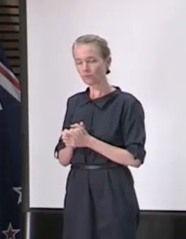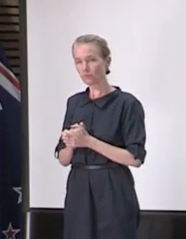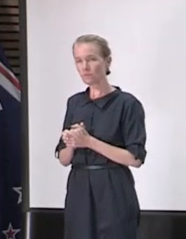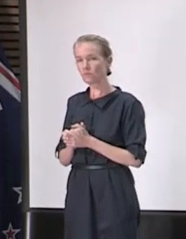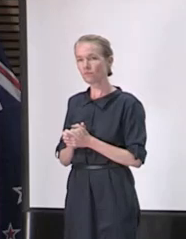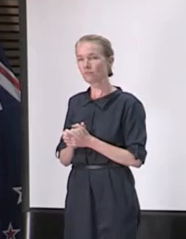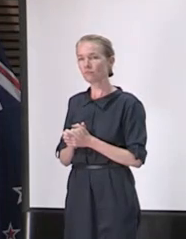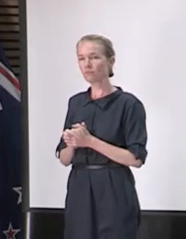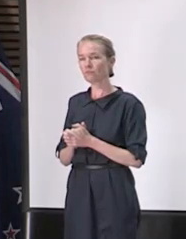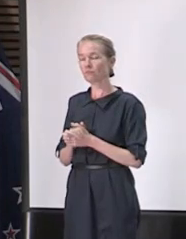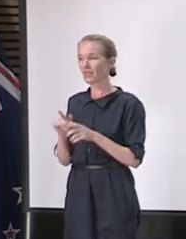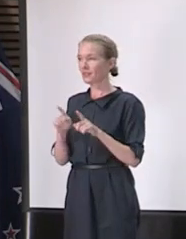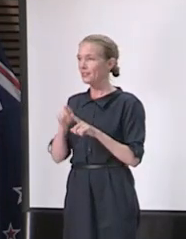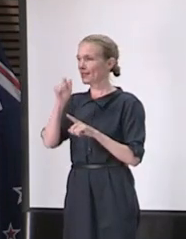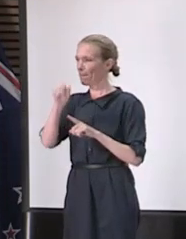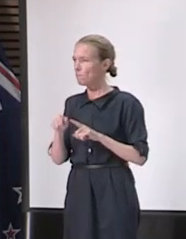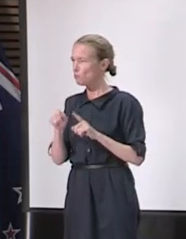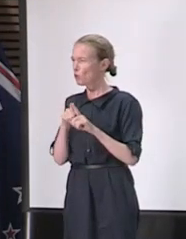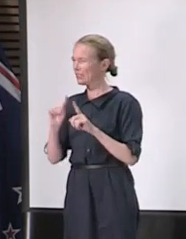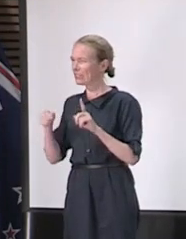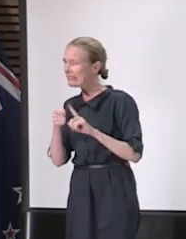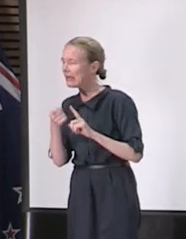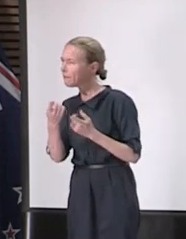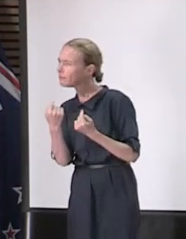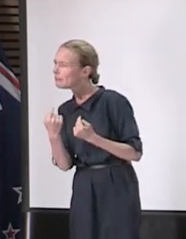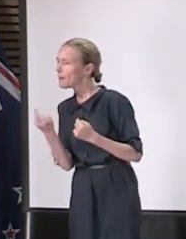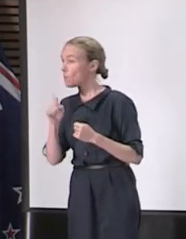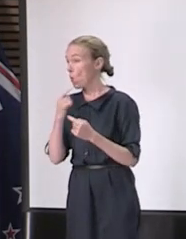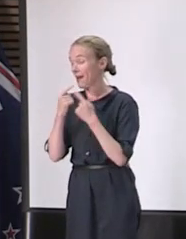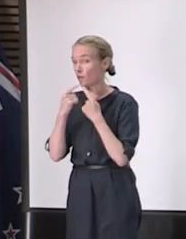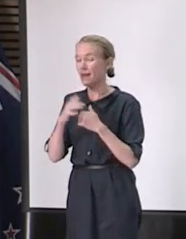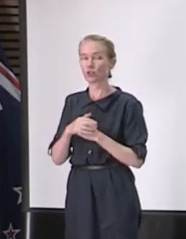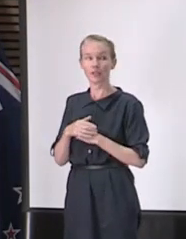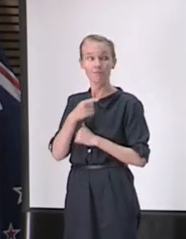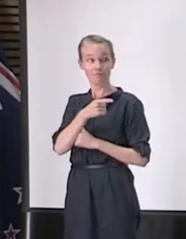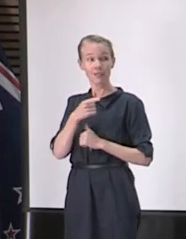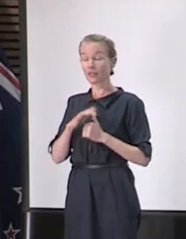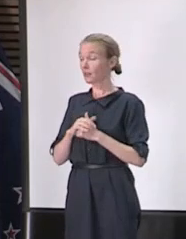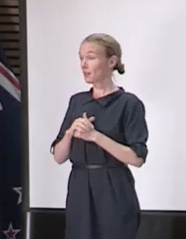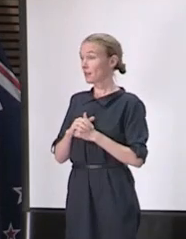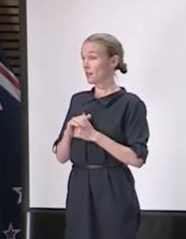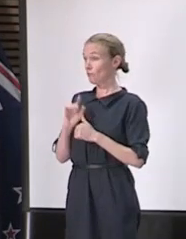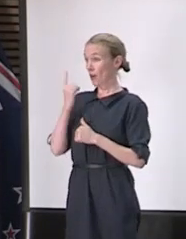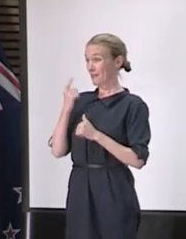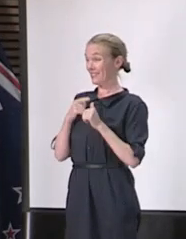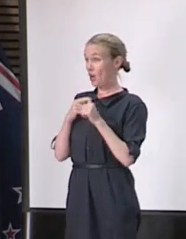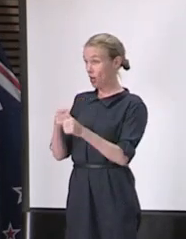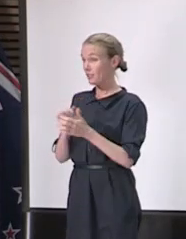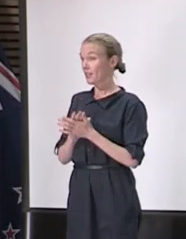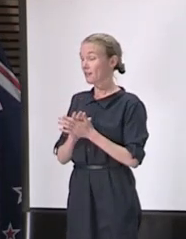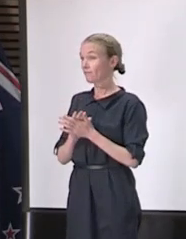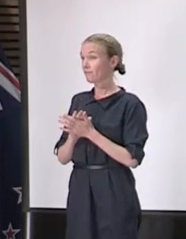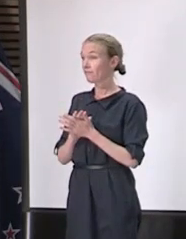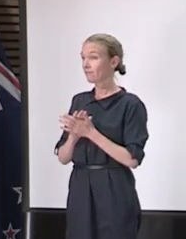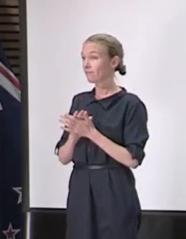But if we were to say that we had 5 people then in hospital care, that assumes that they require that level of care and perhaps may lead to those assumptions around whether or